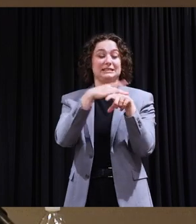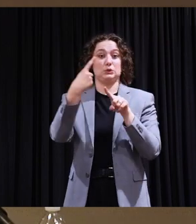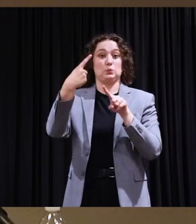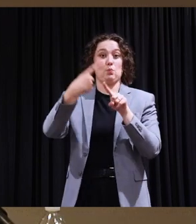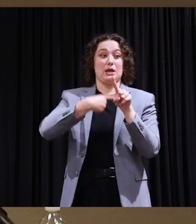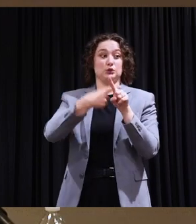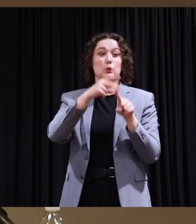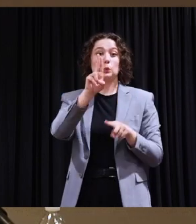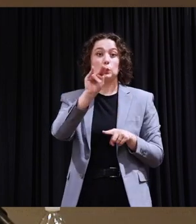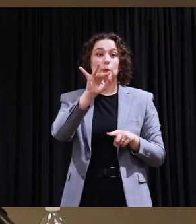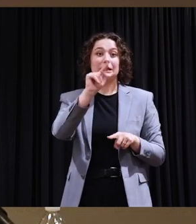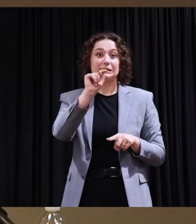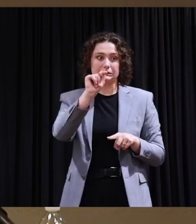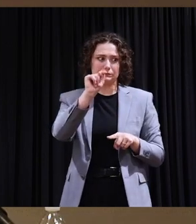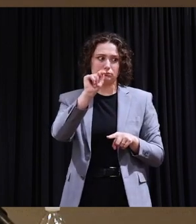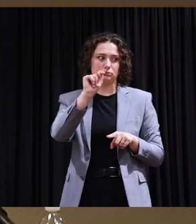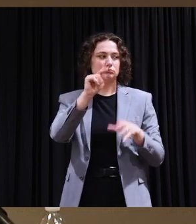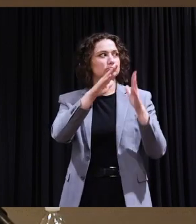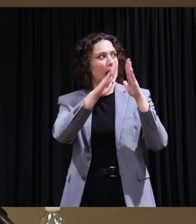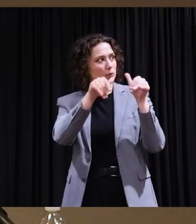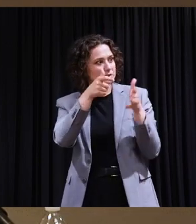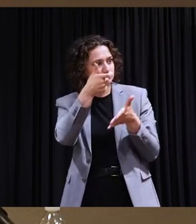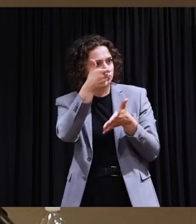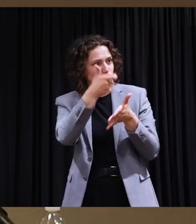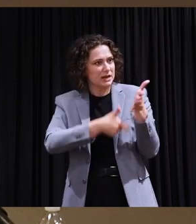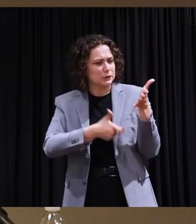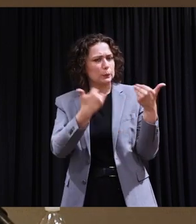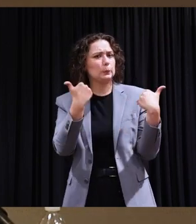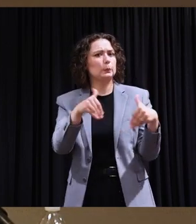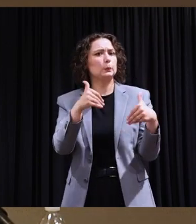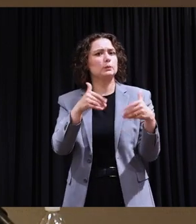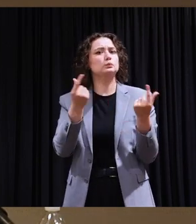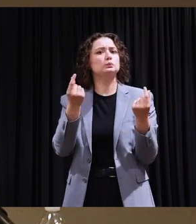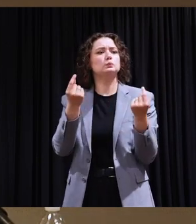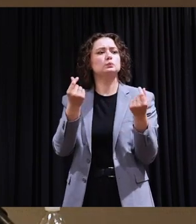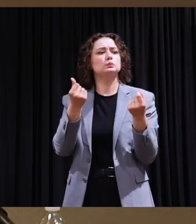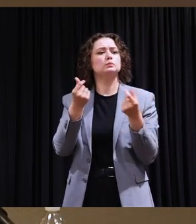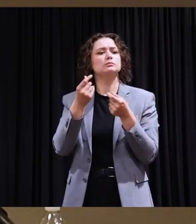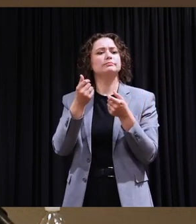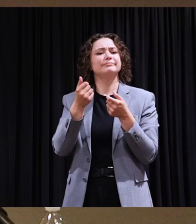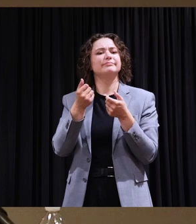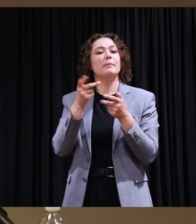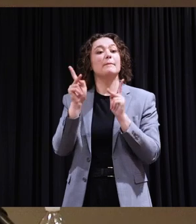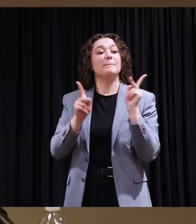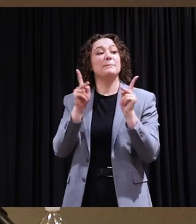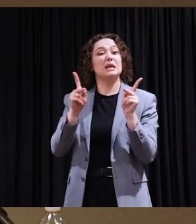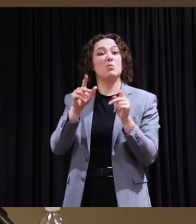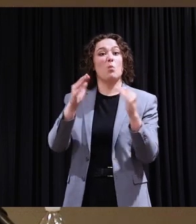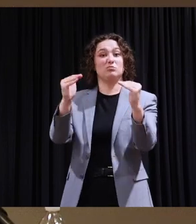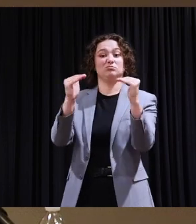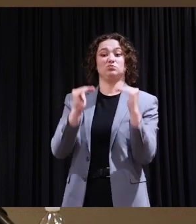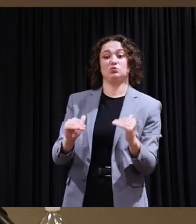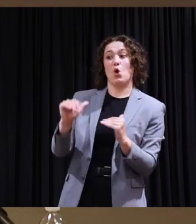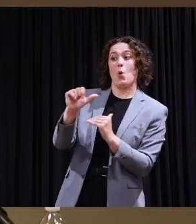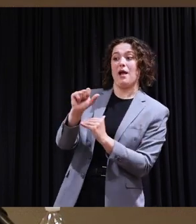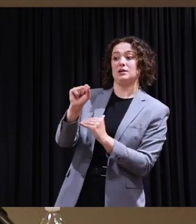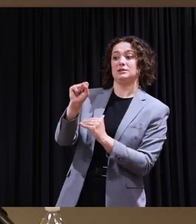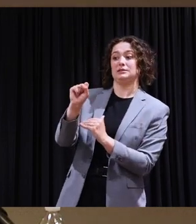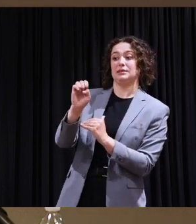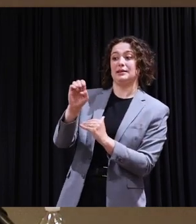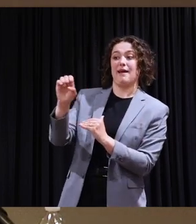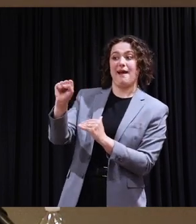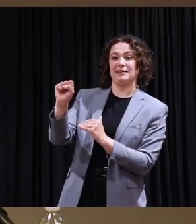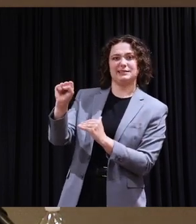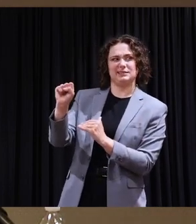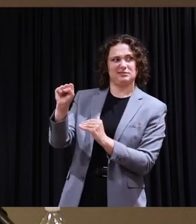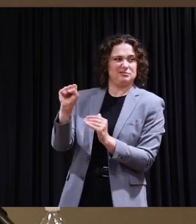units, the housing prices that are just pushing people of lower socioeconomic statuses from being able